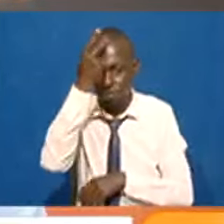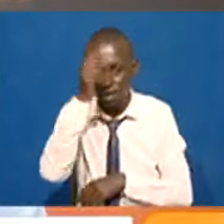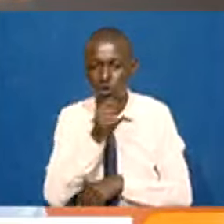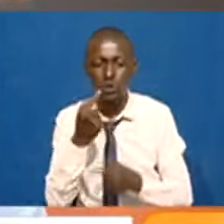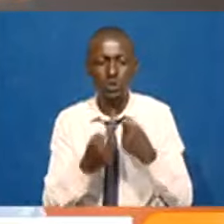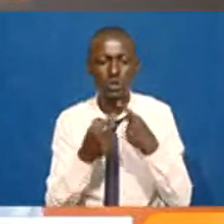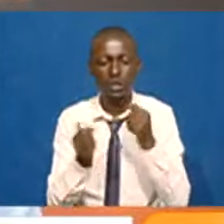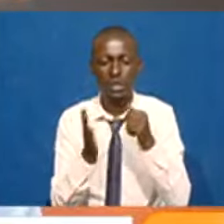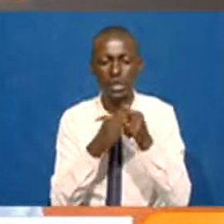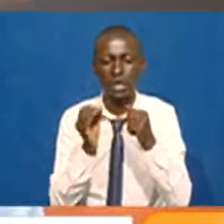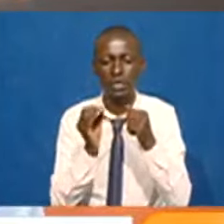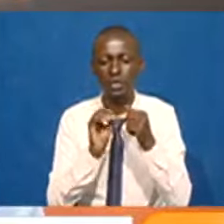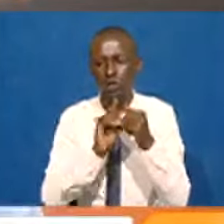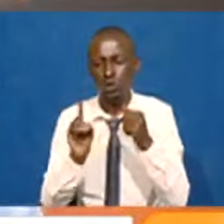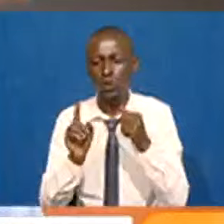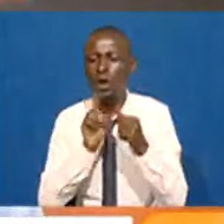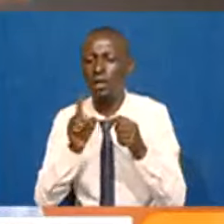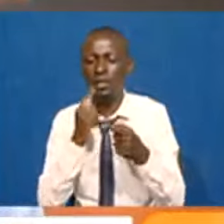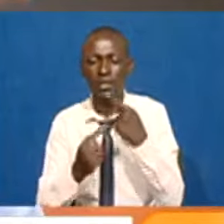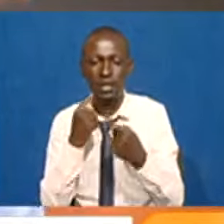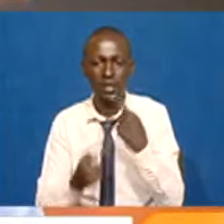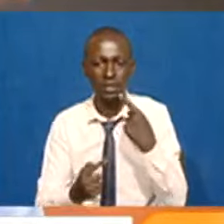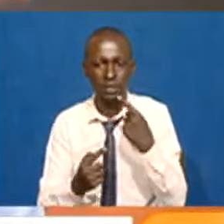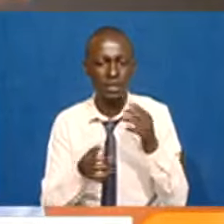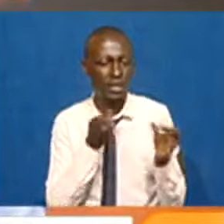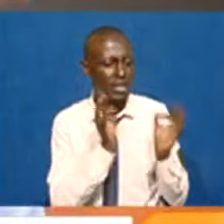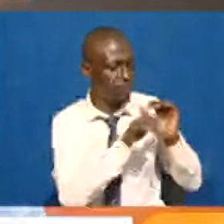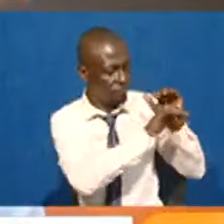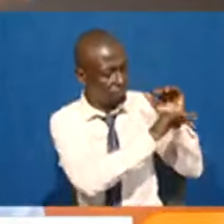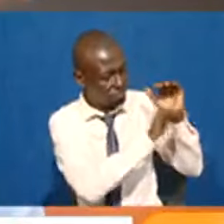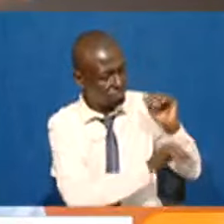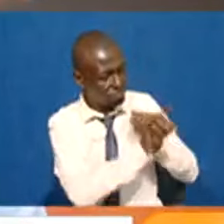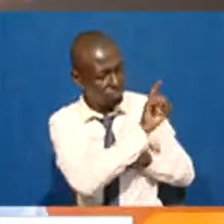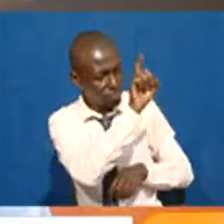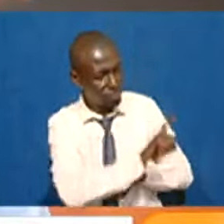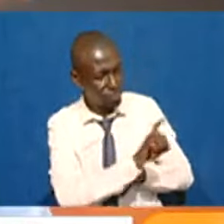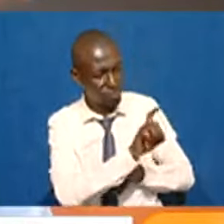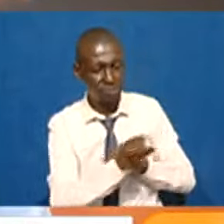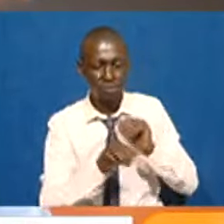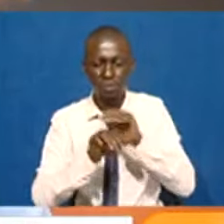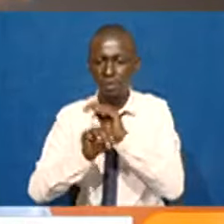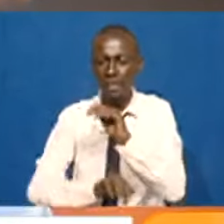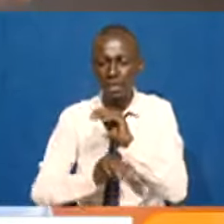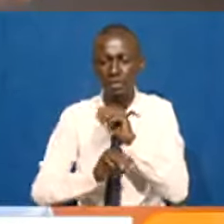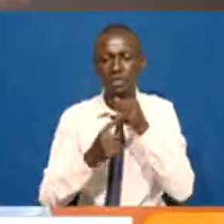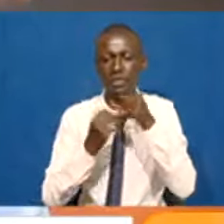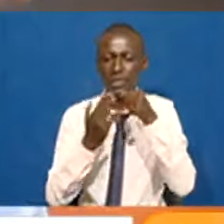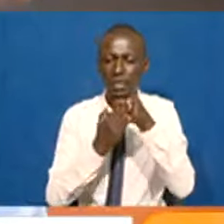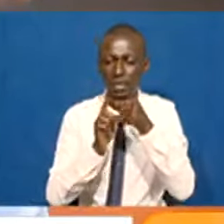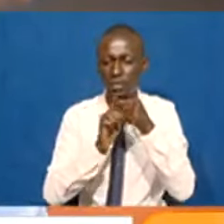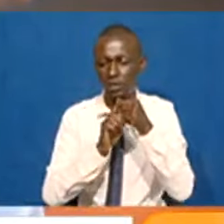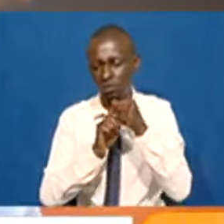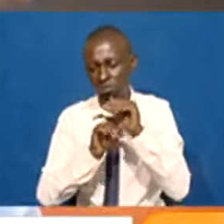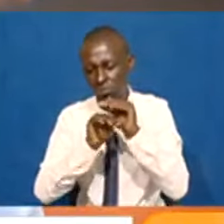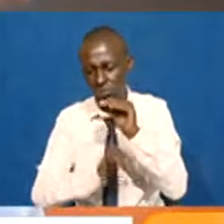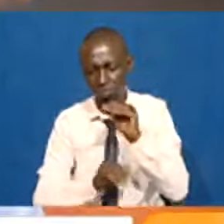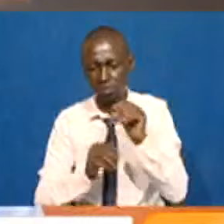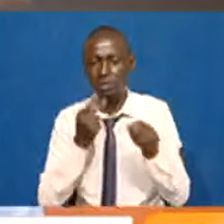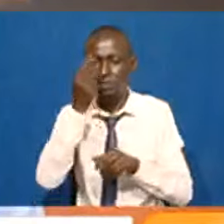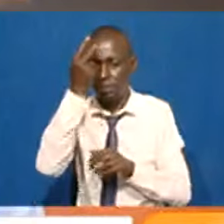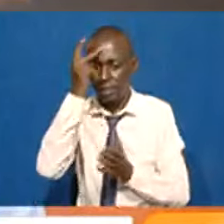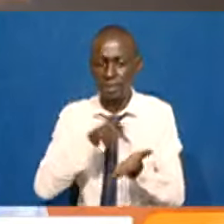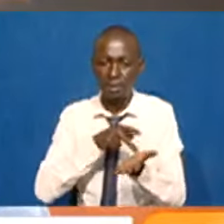90 to 100 years. Okay. Yeah. And if it's less than that? Less than that, parents between 69 years and below, you pay 250.